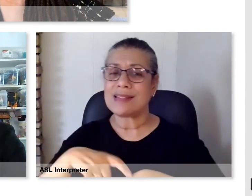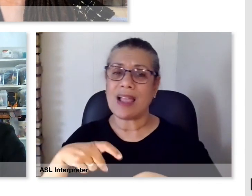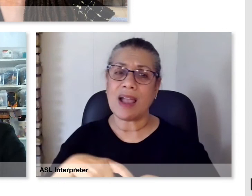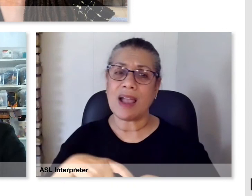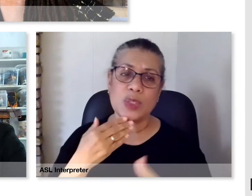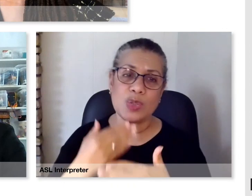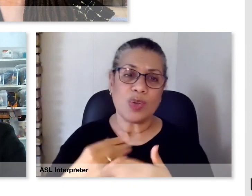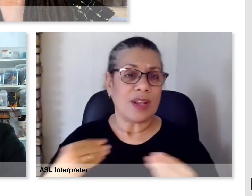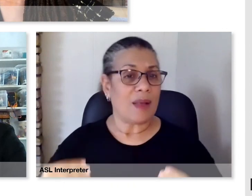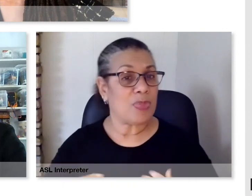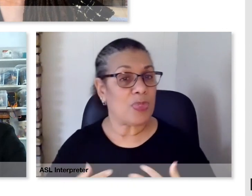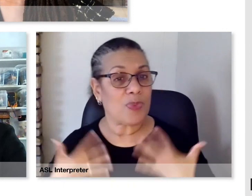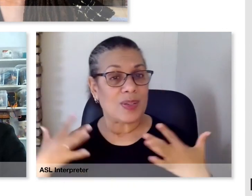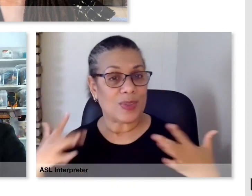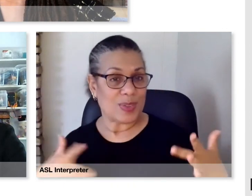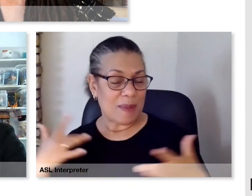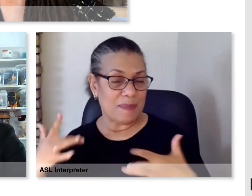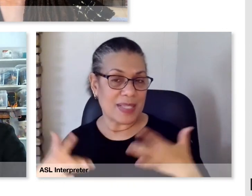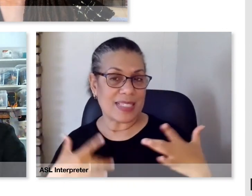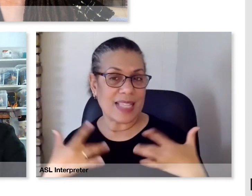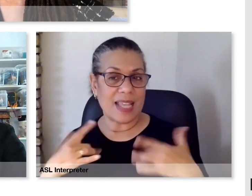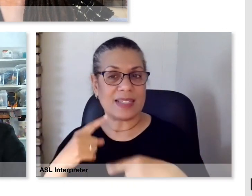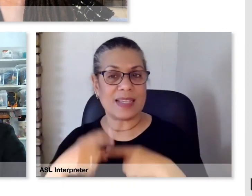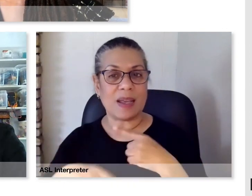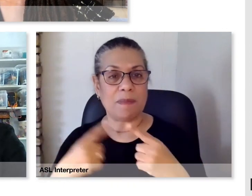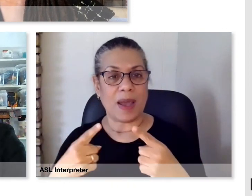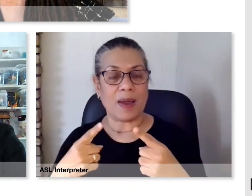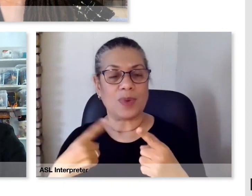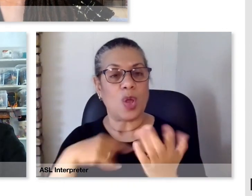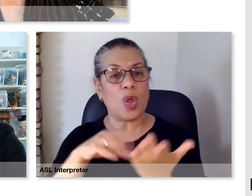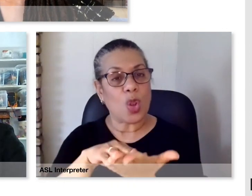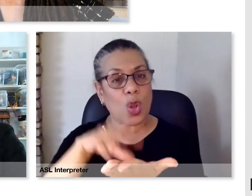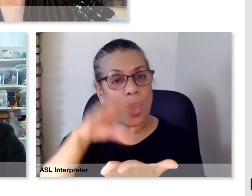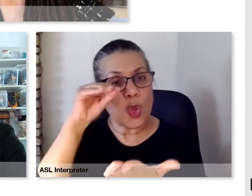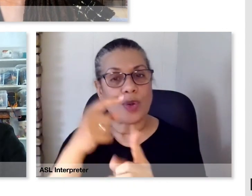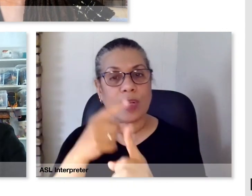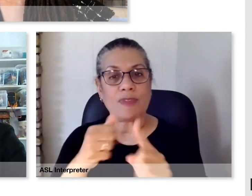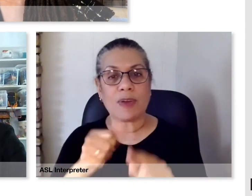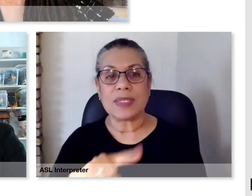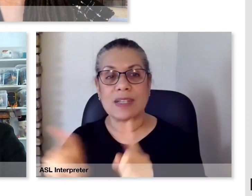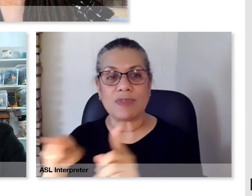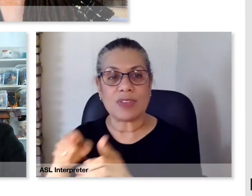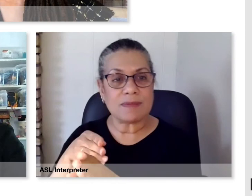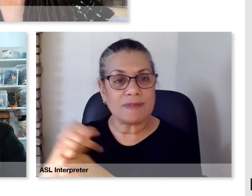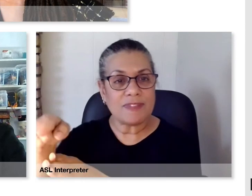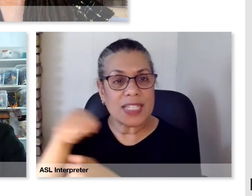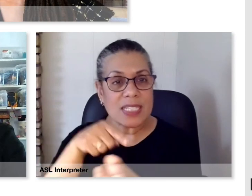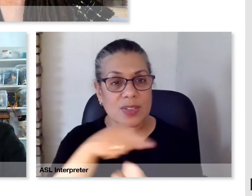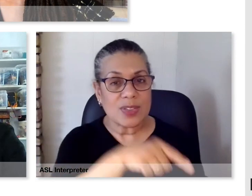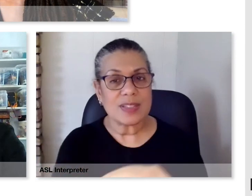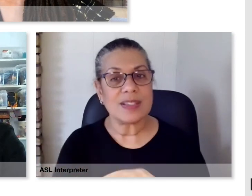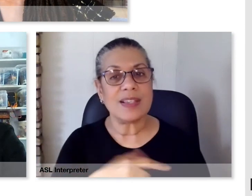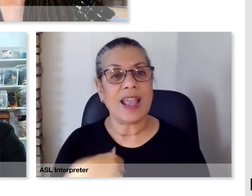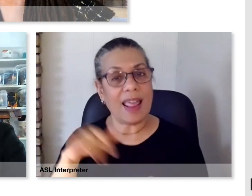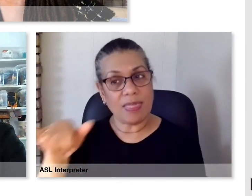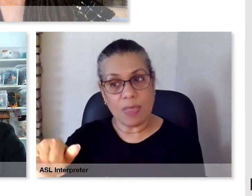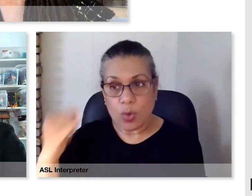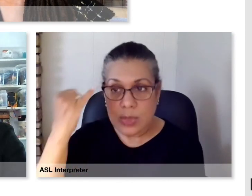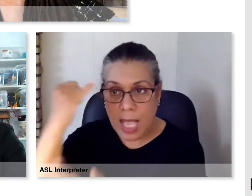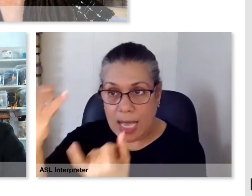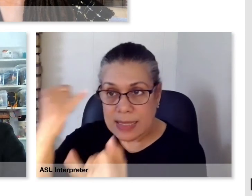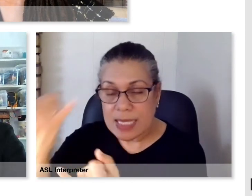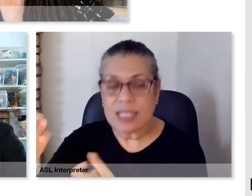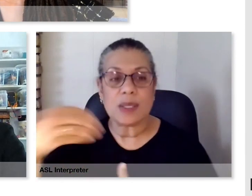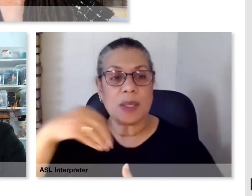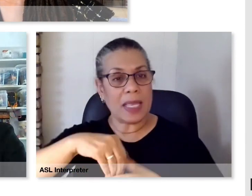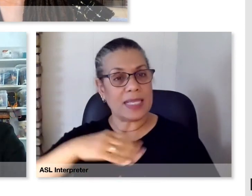extremely excited about the possibility of learning from other disciplines and bringing those ideas into my own